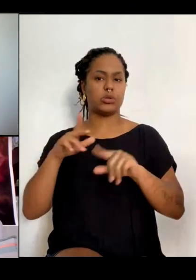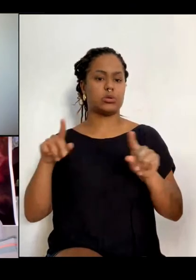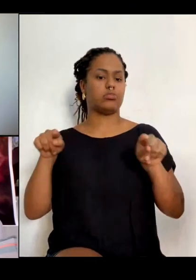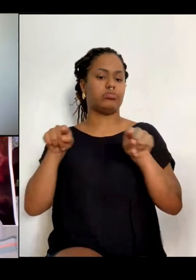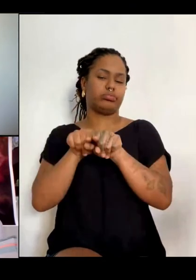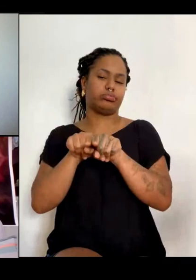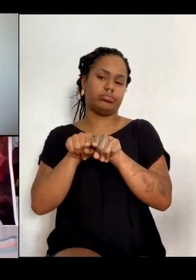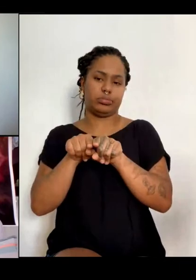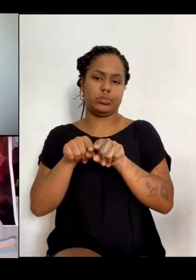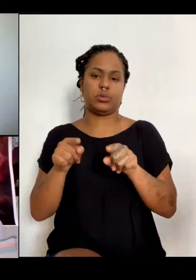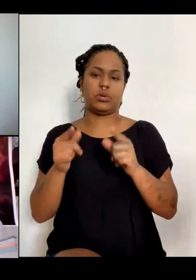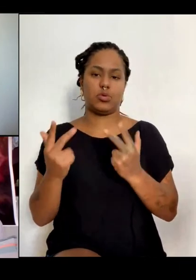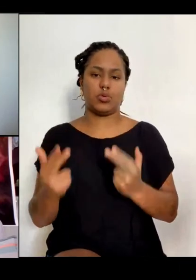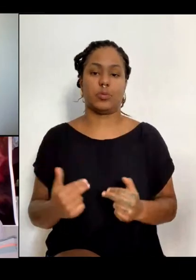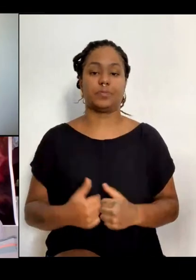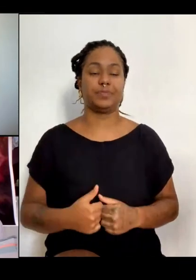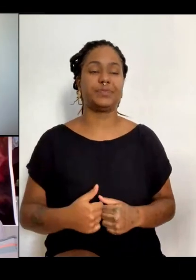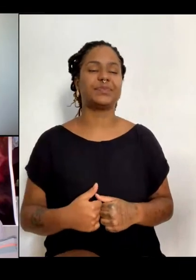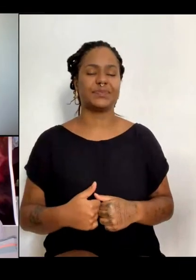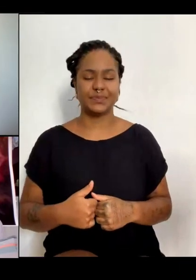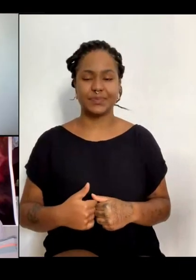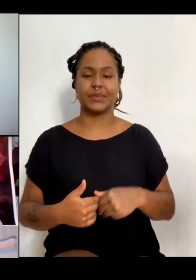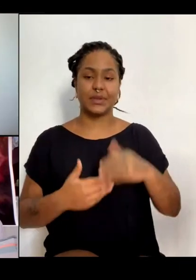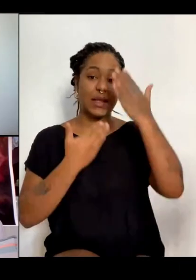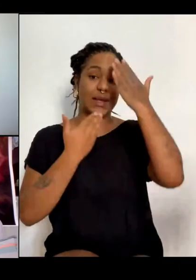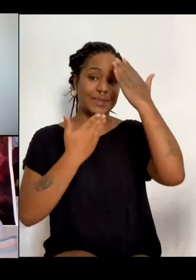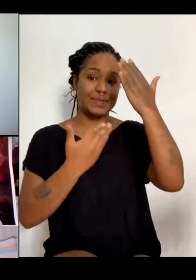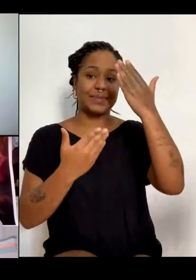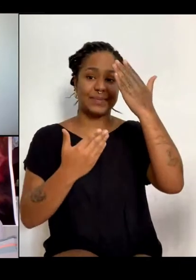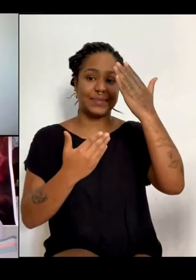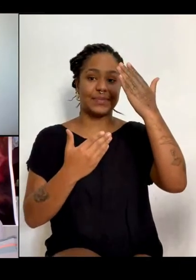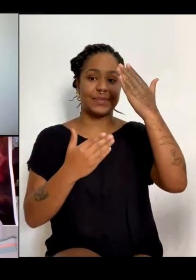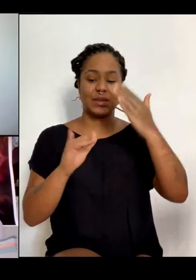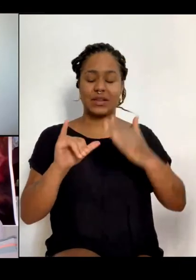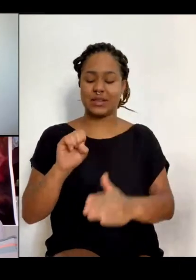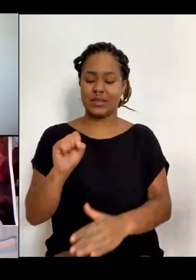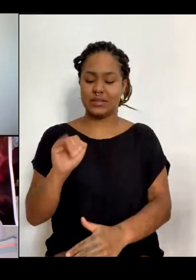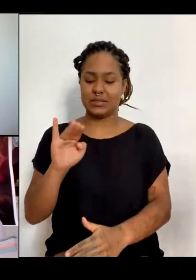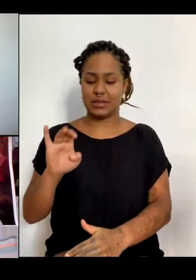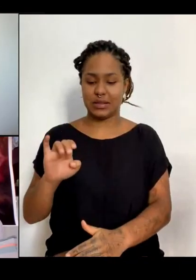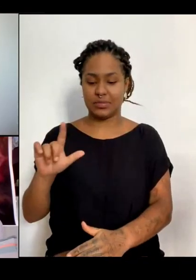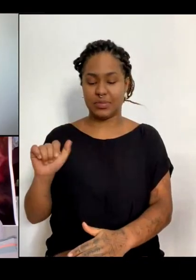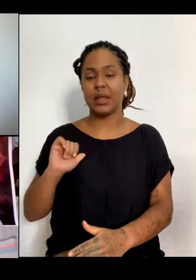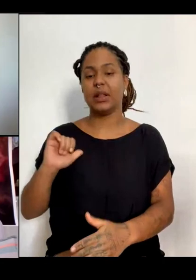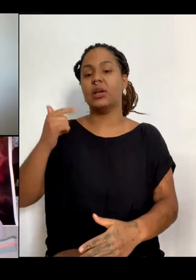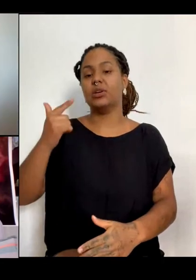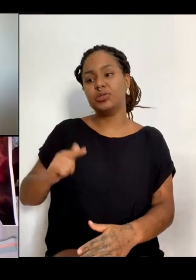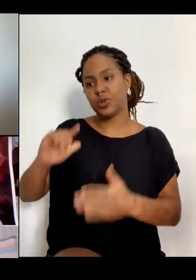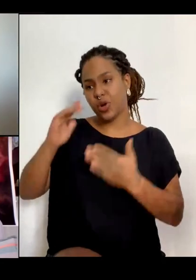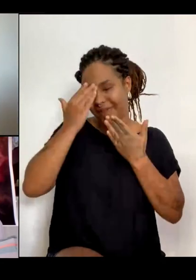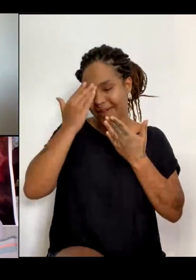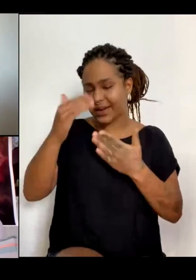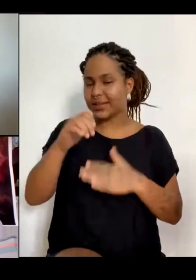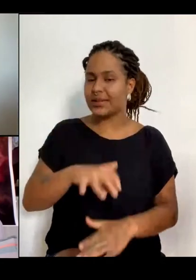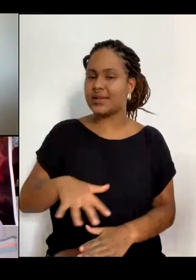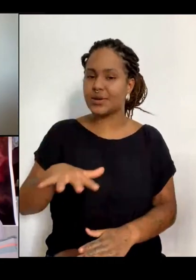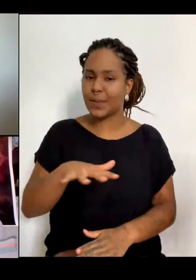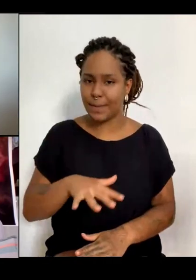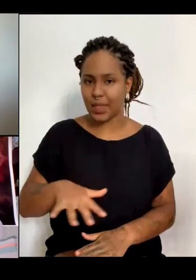but regard Isabella so I got to see another major key response for me to Bond movie is